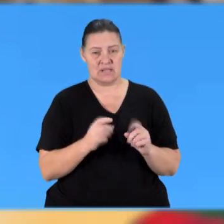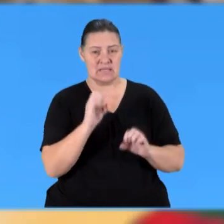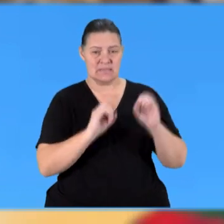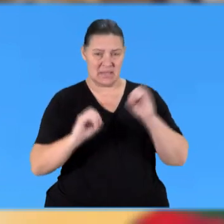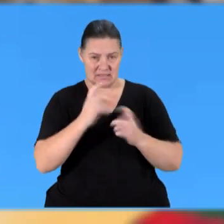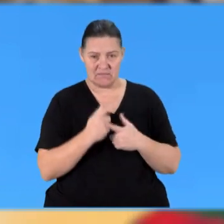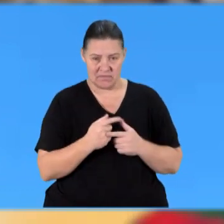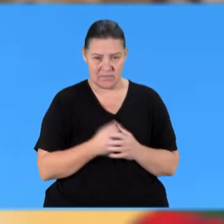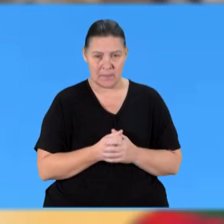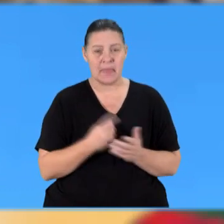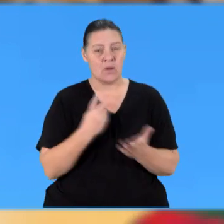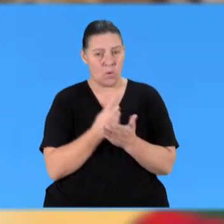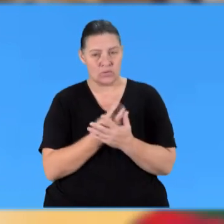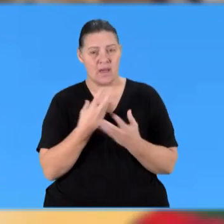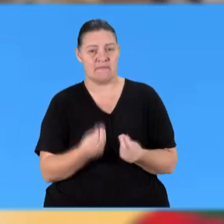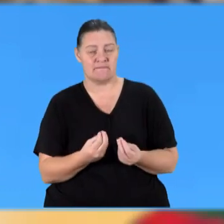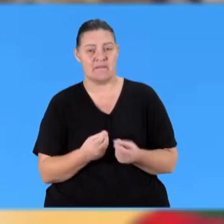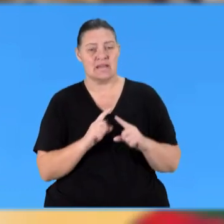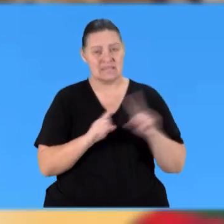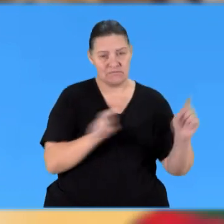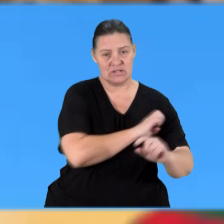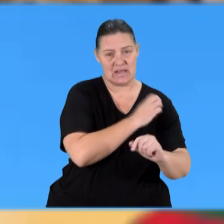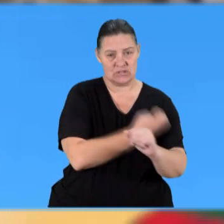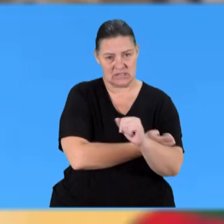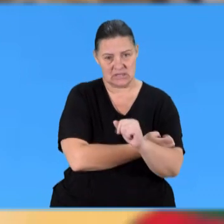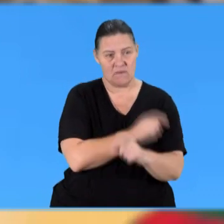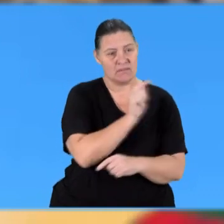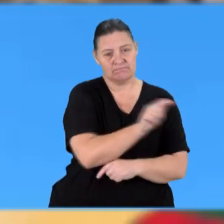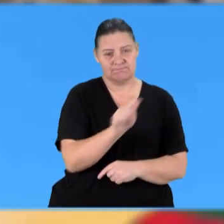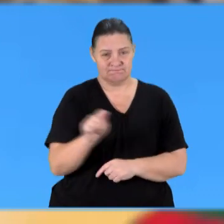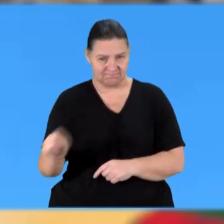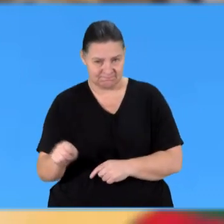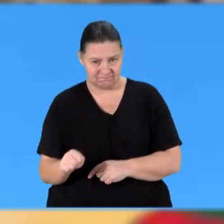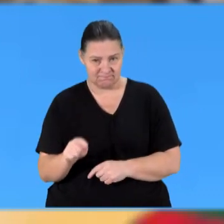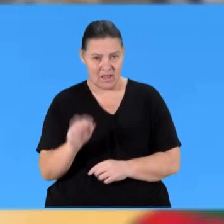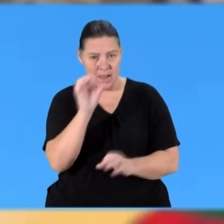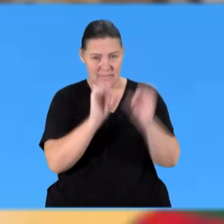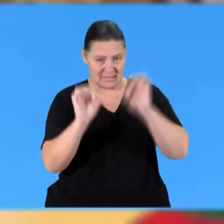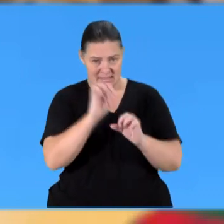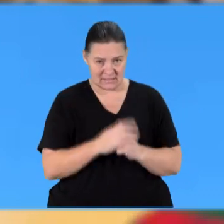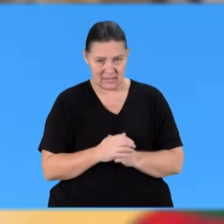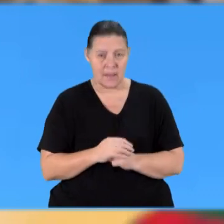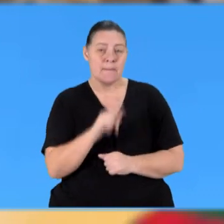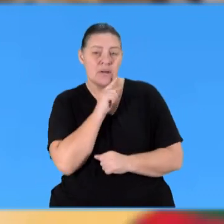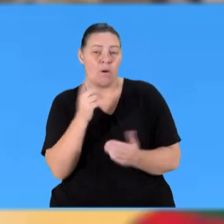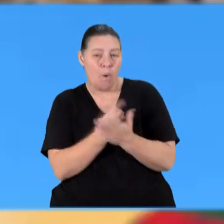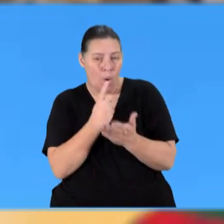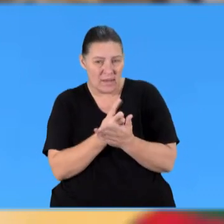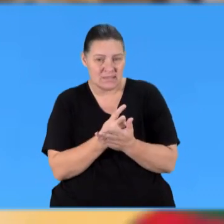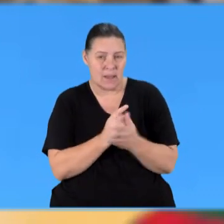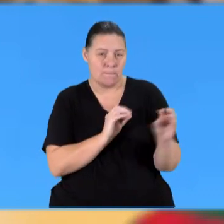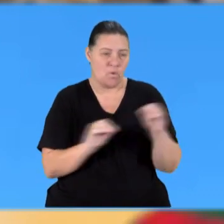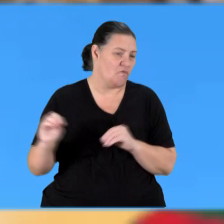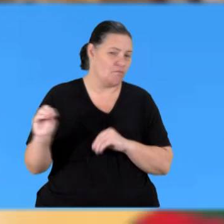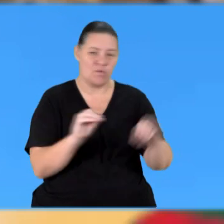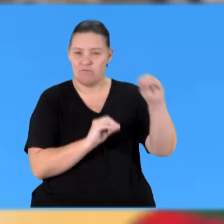different spaces between the particles, and also has different energies of those particular particles. Even though all of them, they are